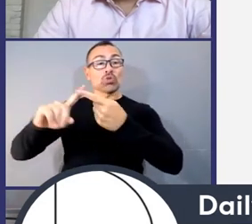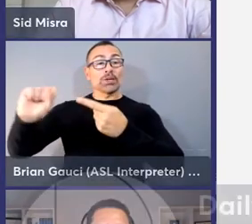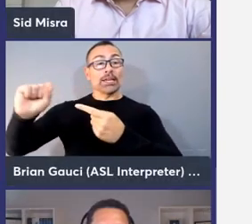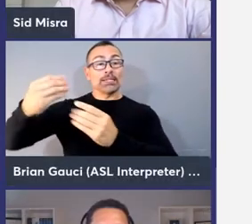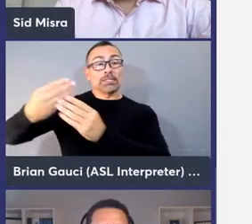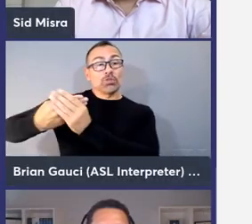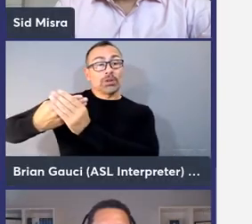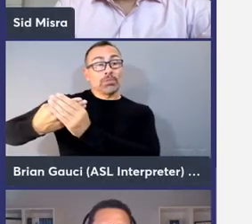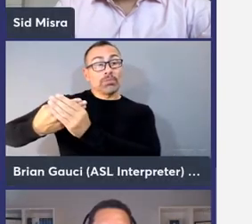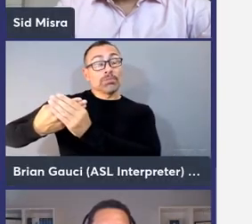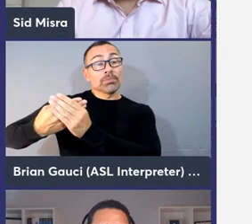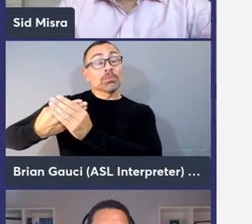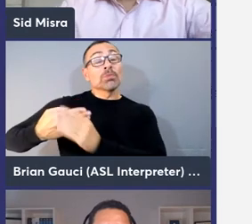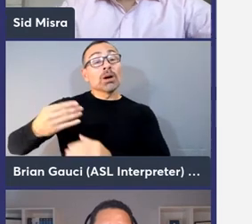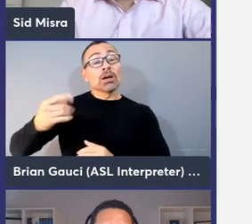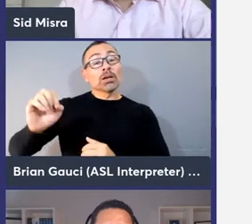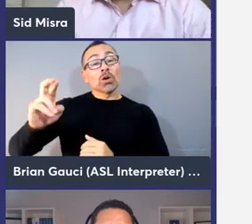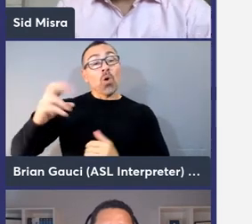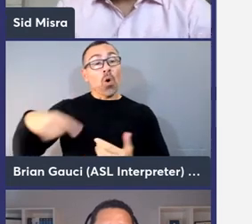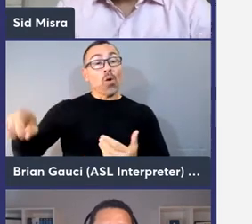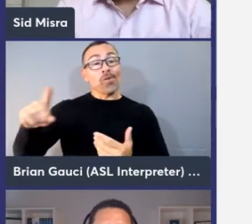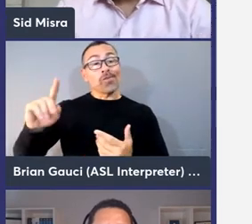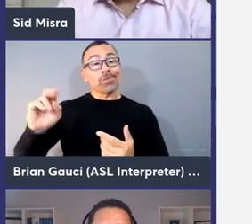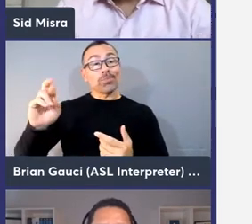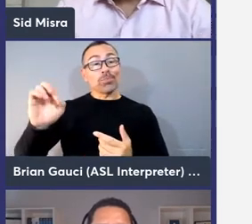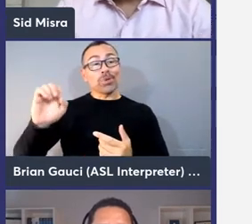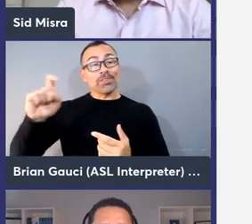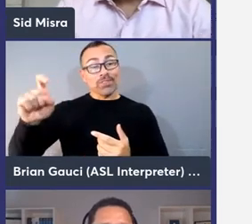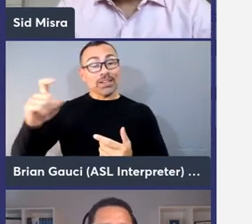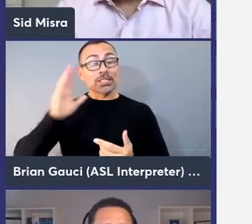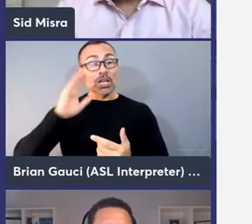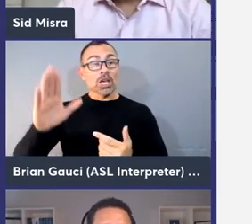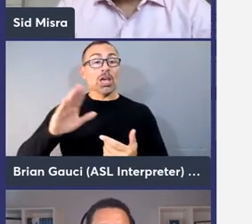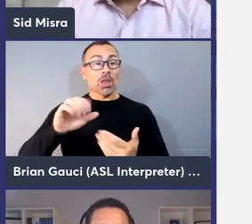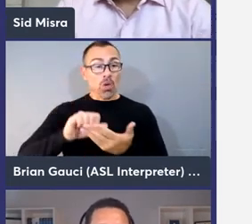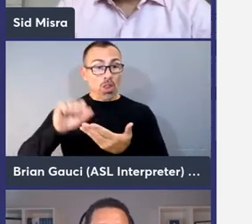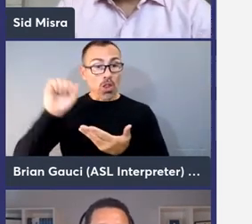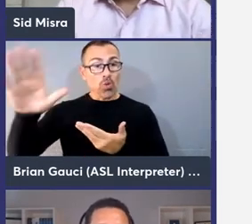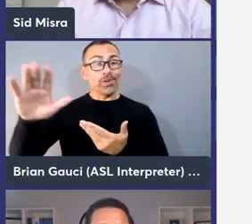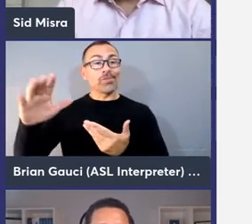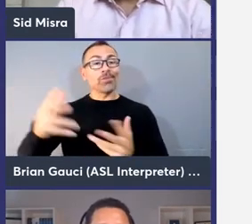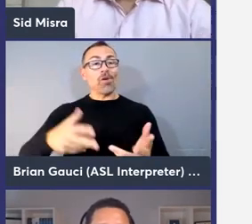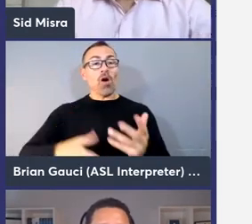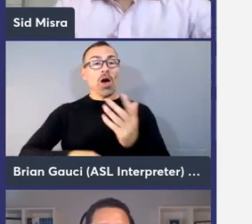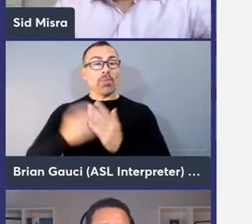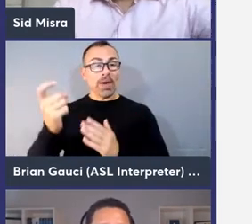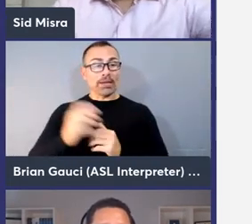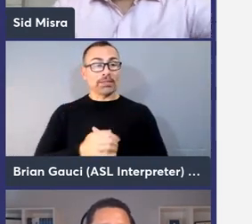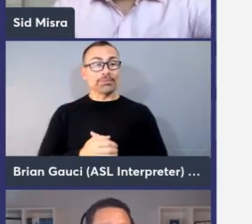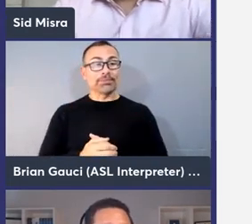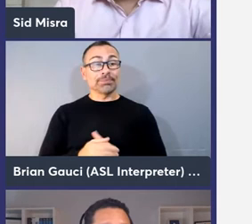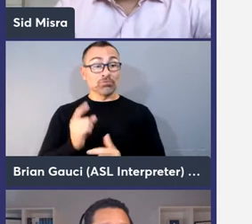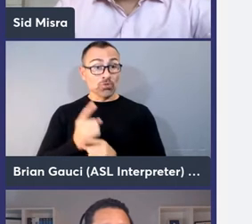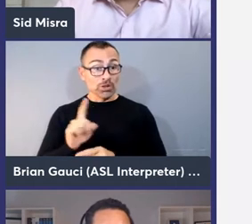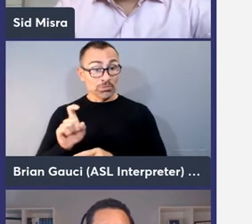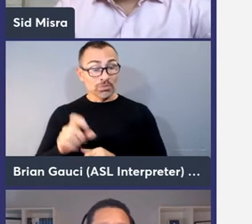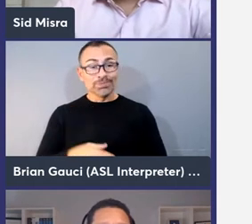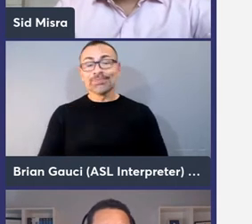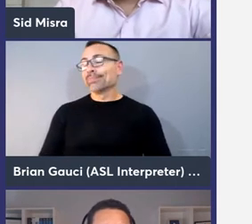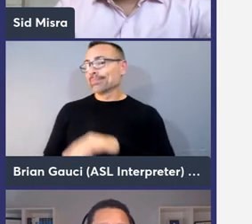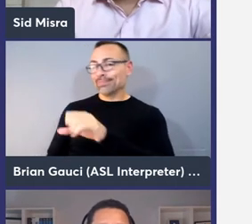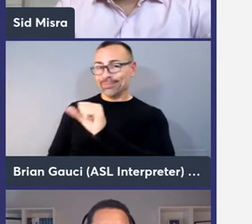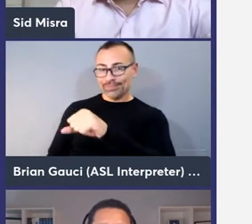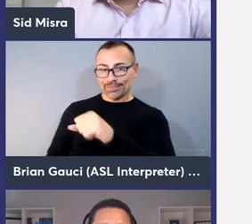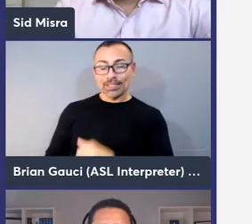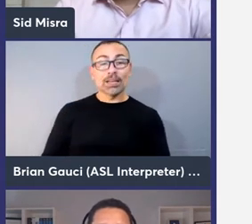or prefix and automatically load the contents into the cache and access. Is that right? That's right. So what I'm